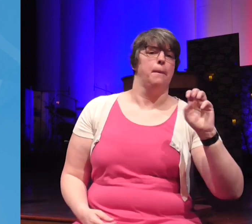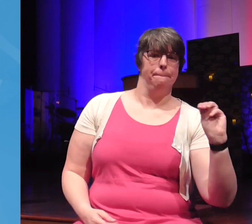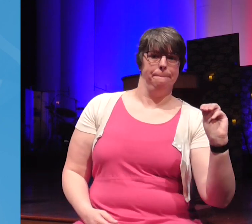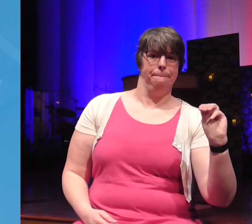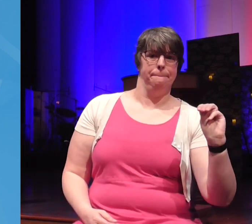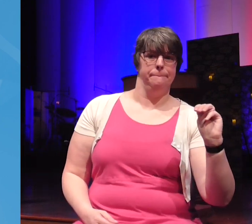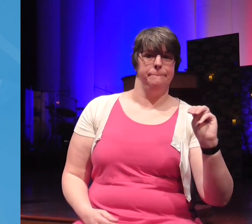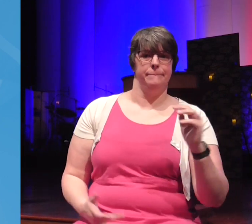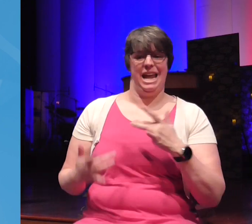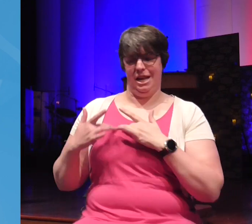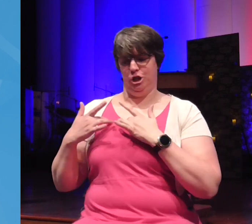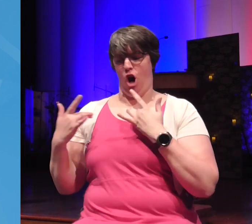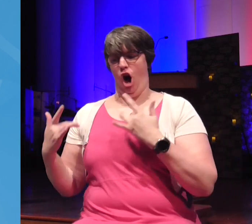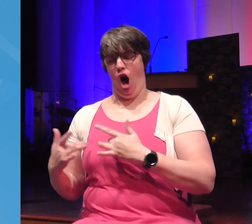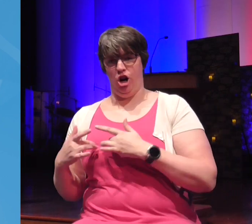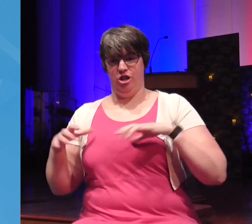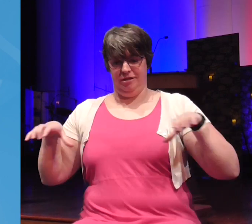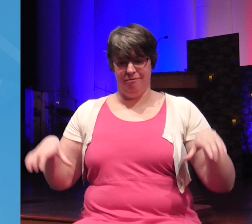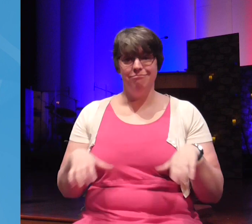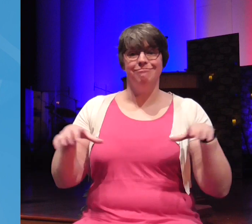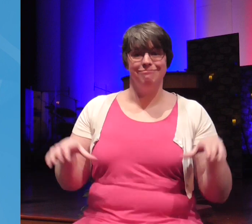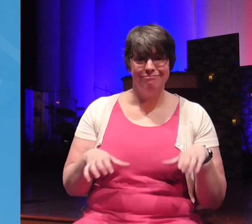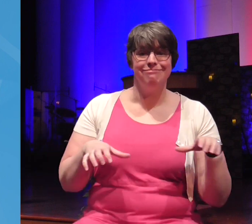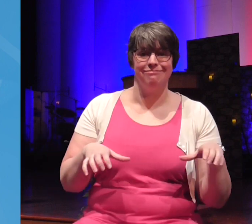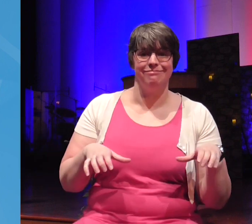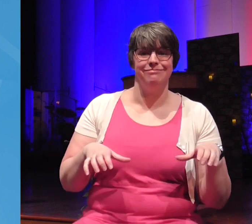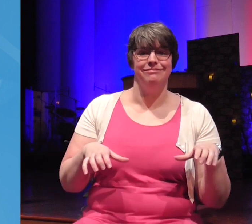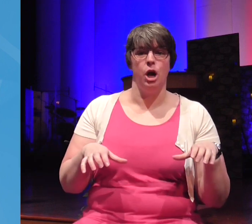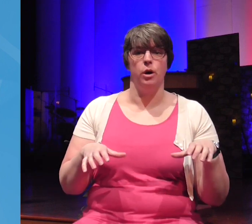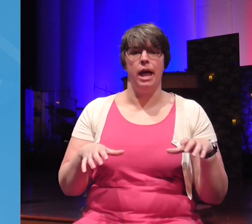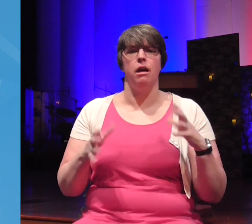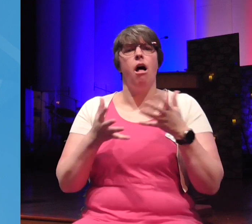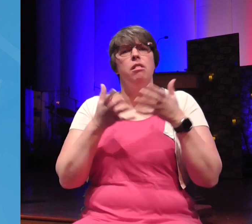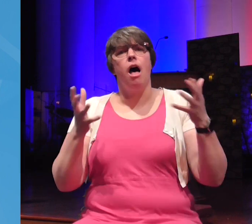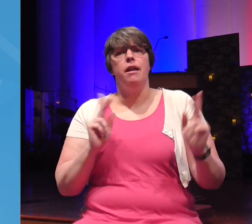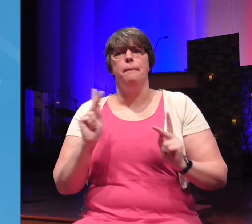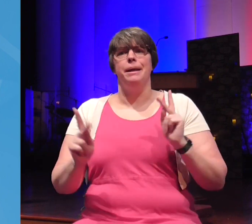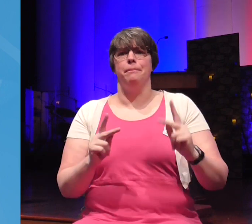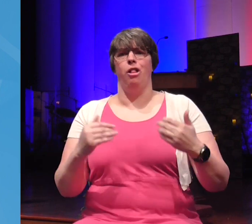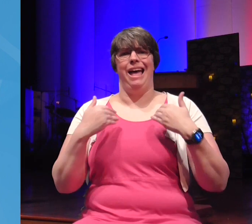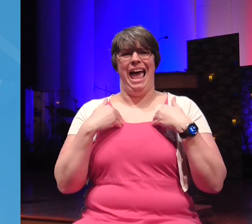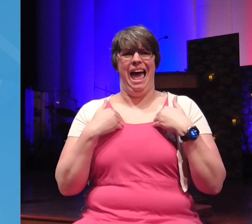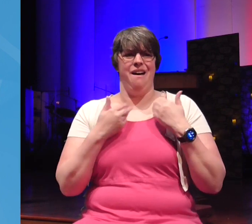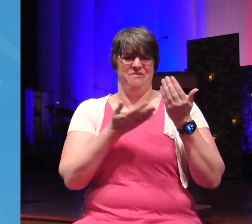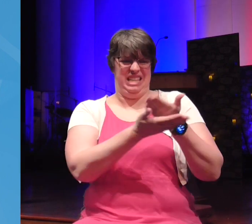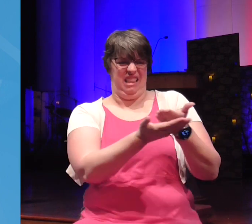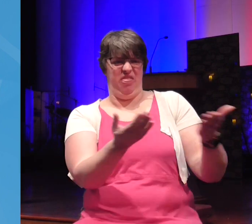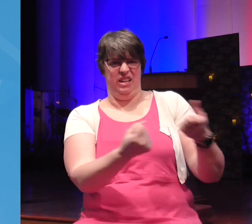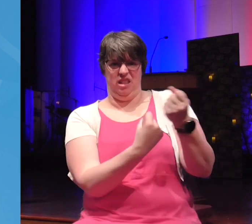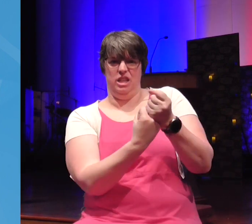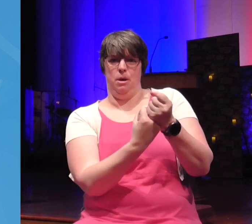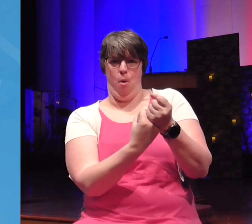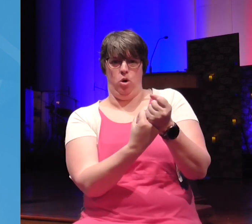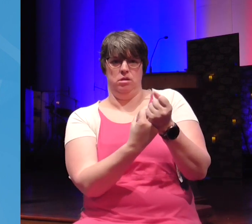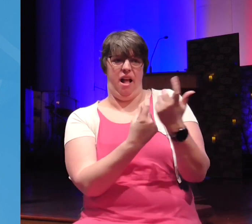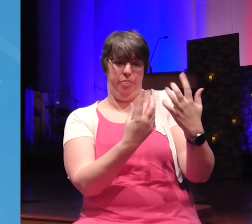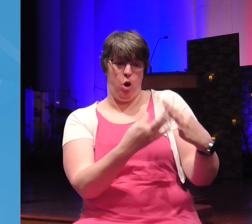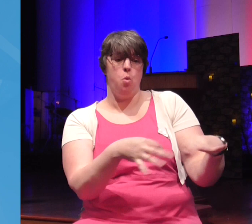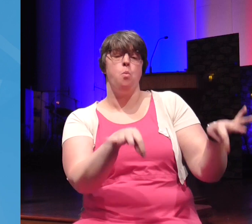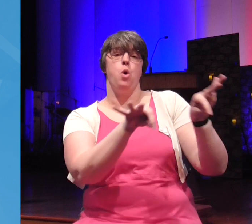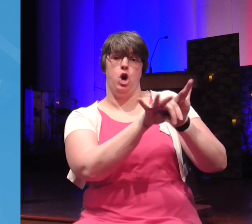and kindness. A lot of people have causes, and they're worthy, but they're